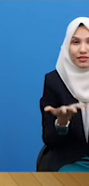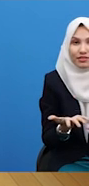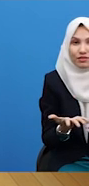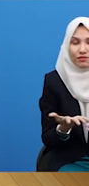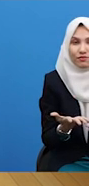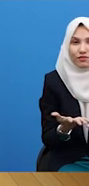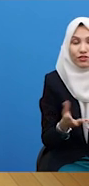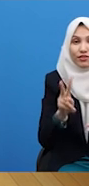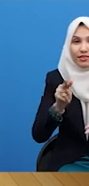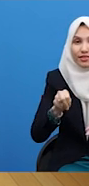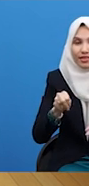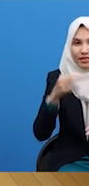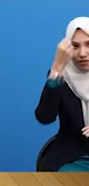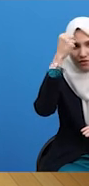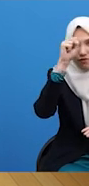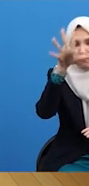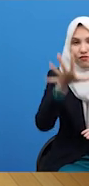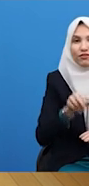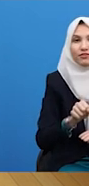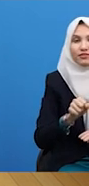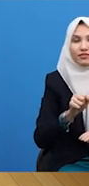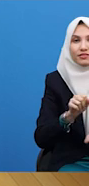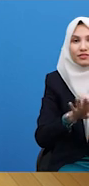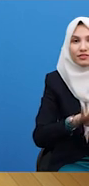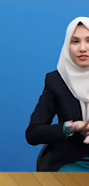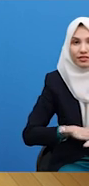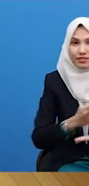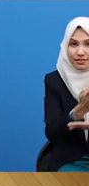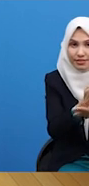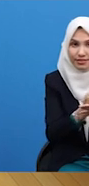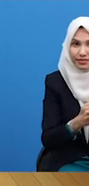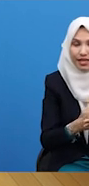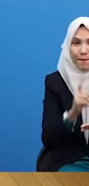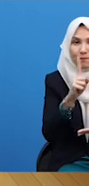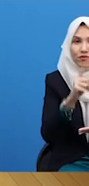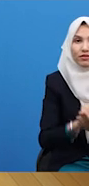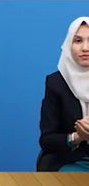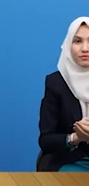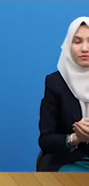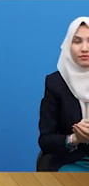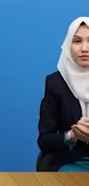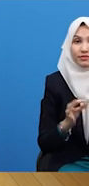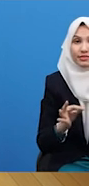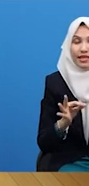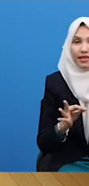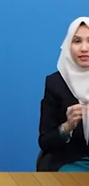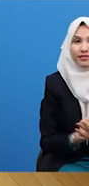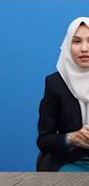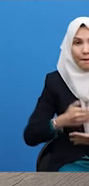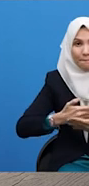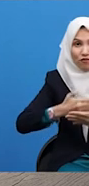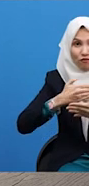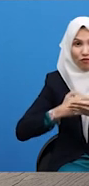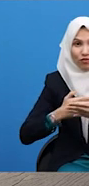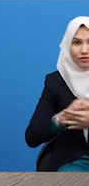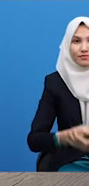someone that you are actually considering what you have decided before.